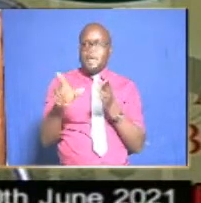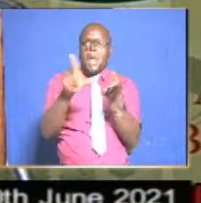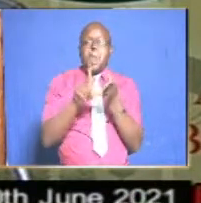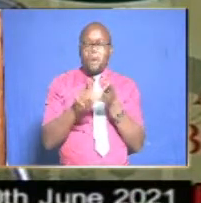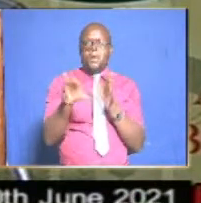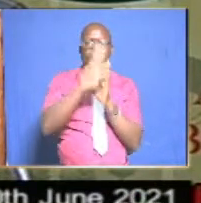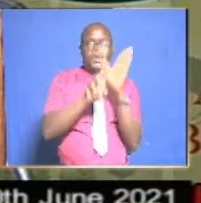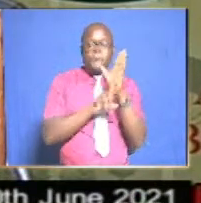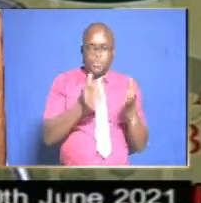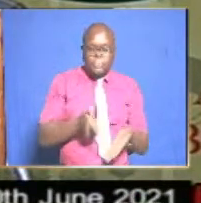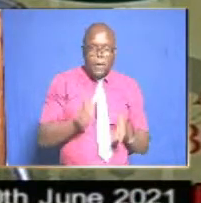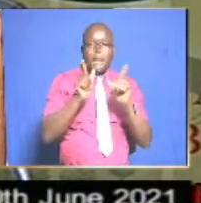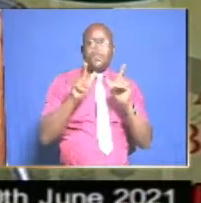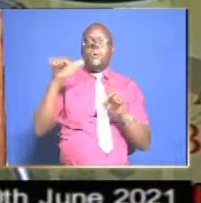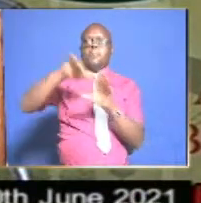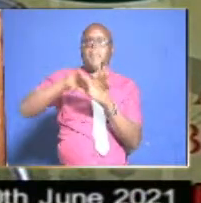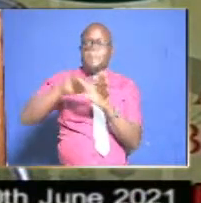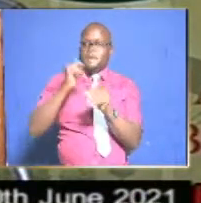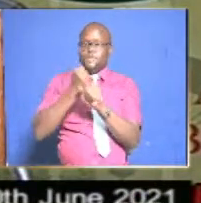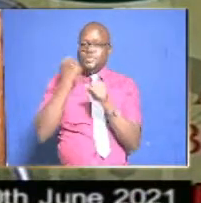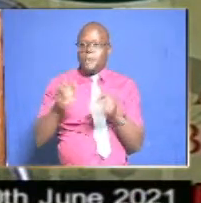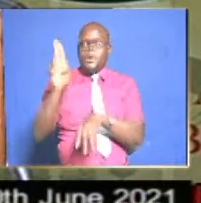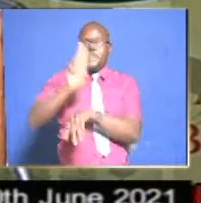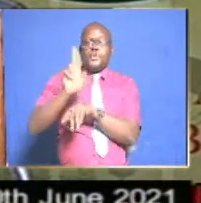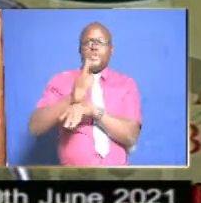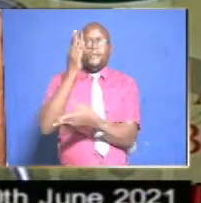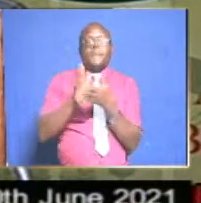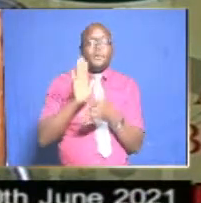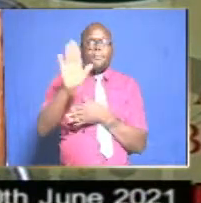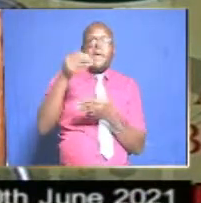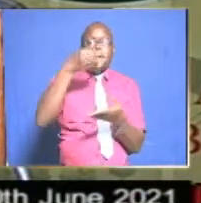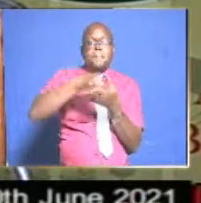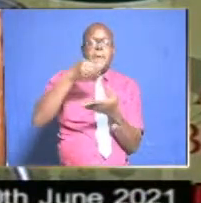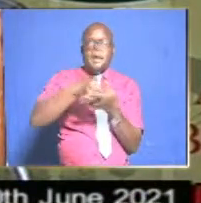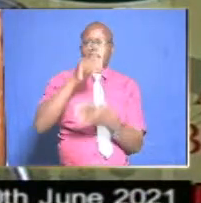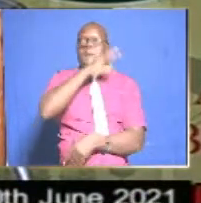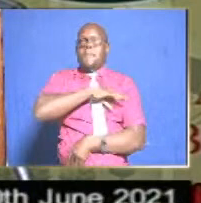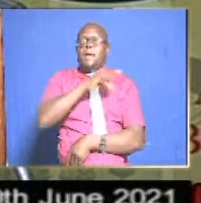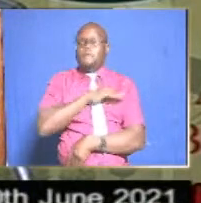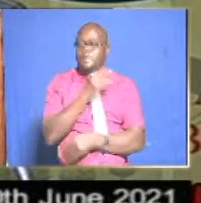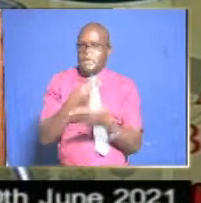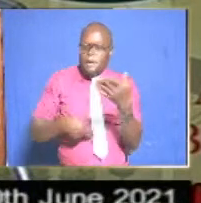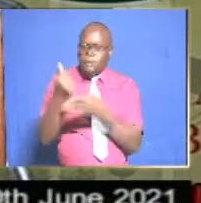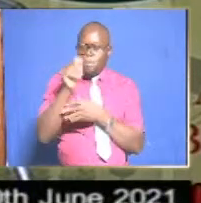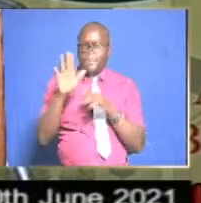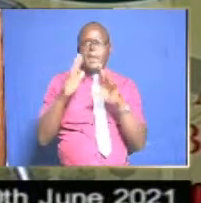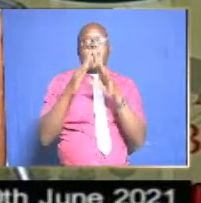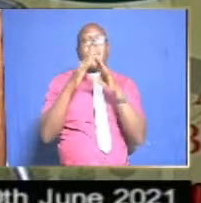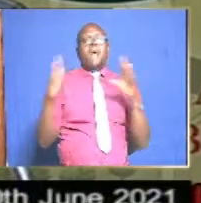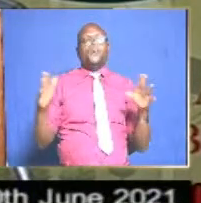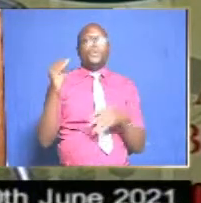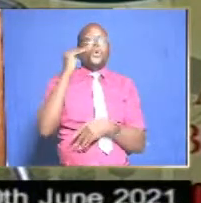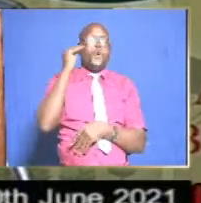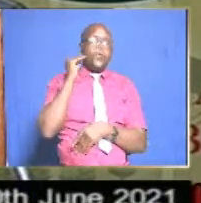to allow members to use part of their accumulated benefits to purchase residential houses.